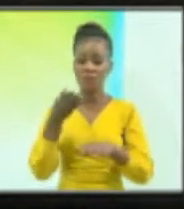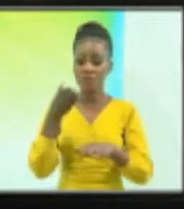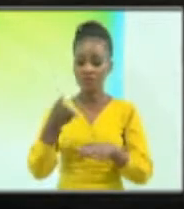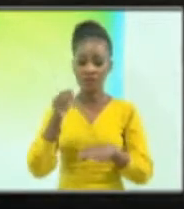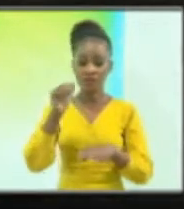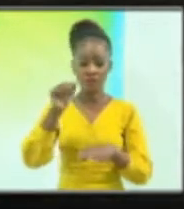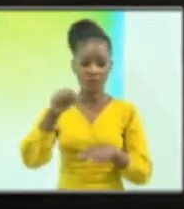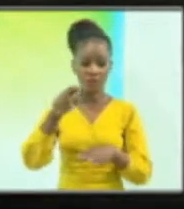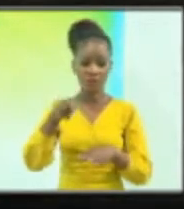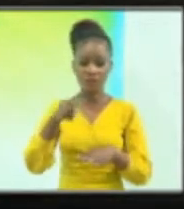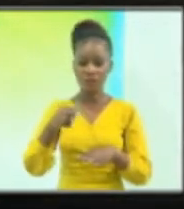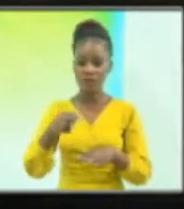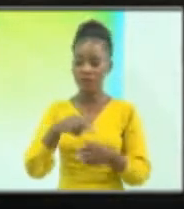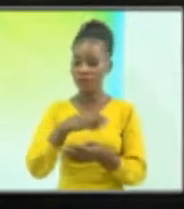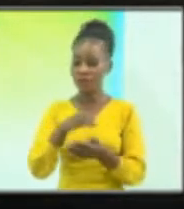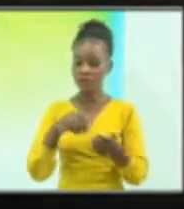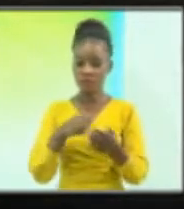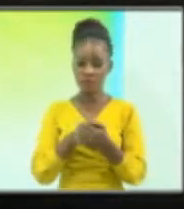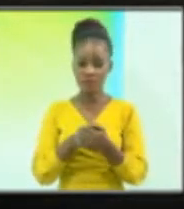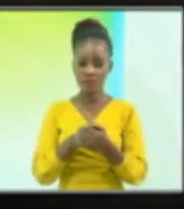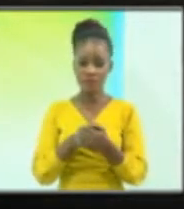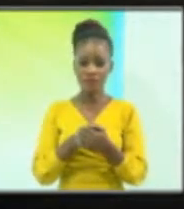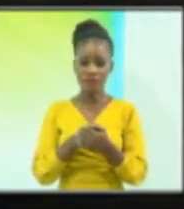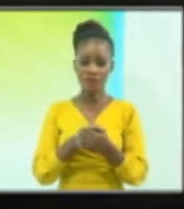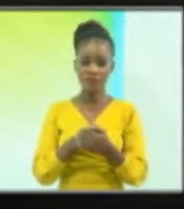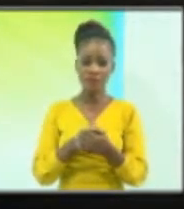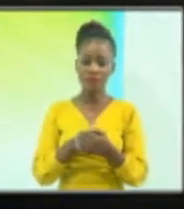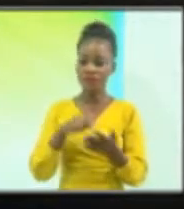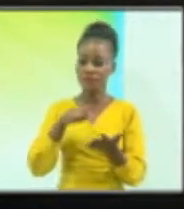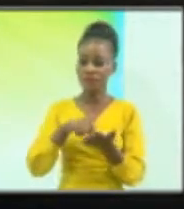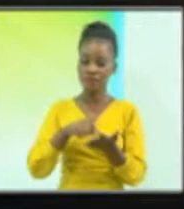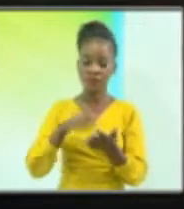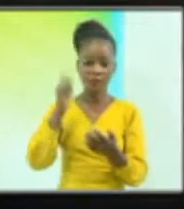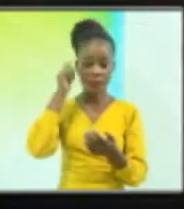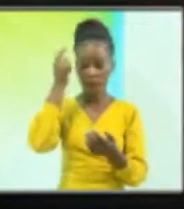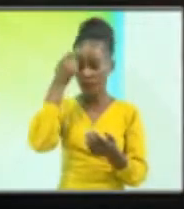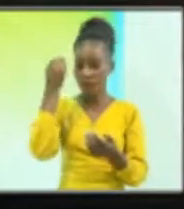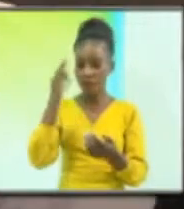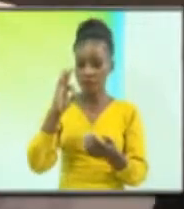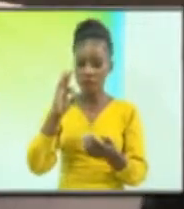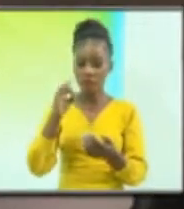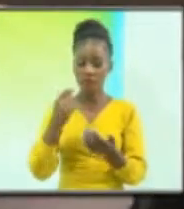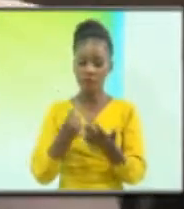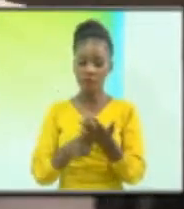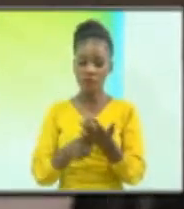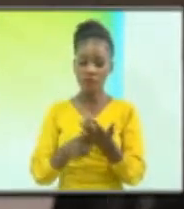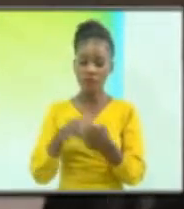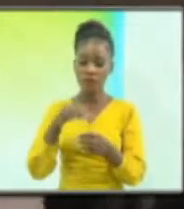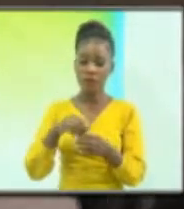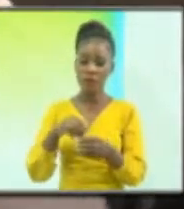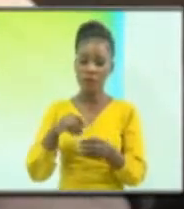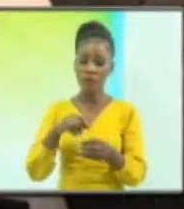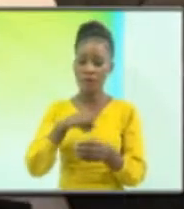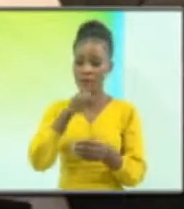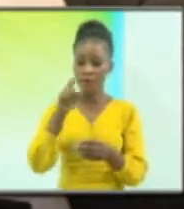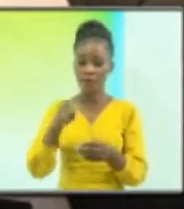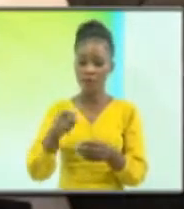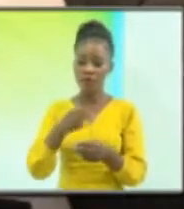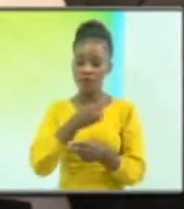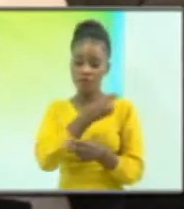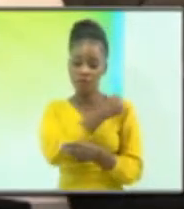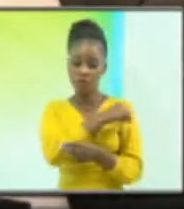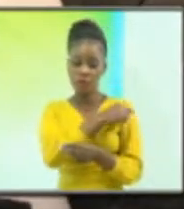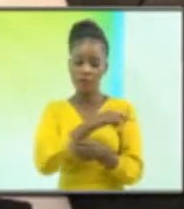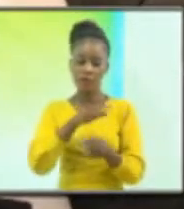what we would call the real central government of Uganda. It is all here. May I want to call it a hospital where you have